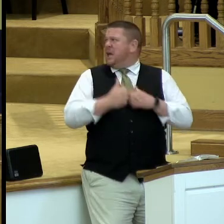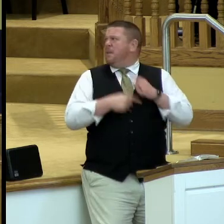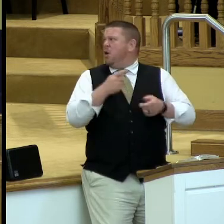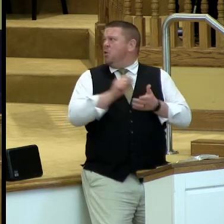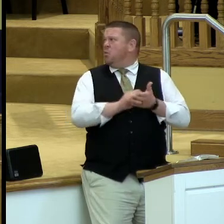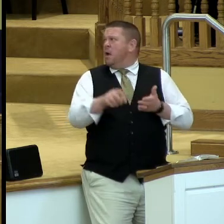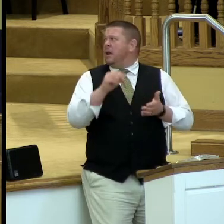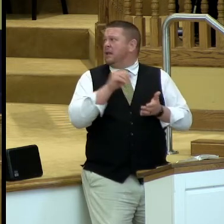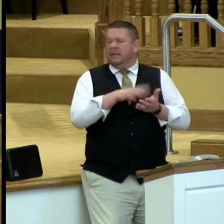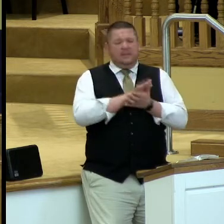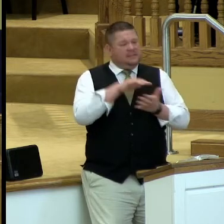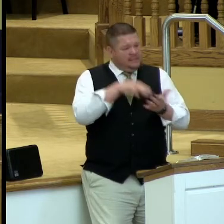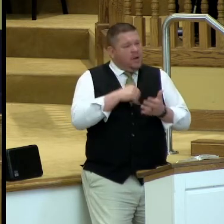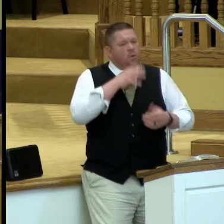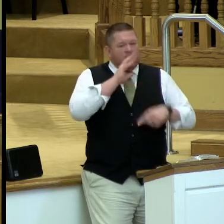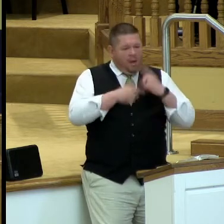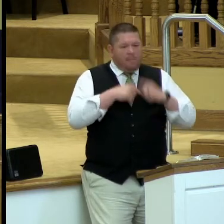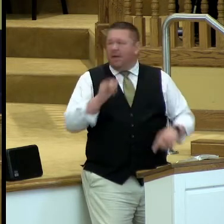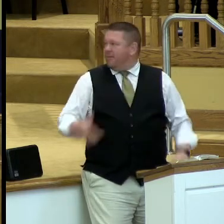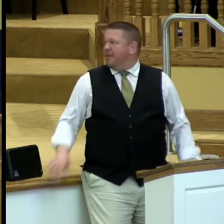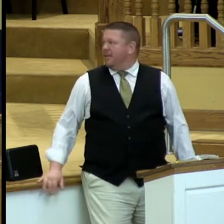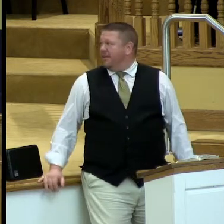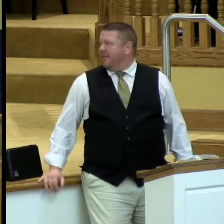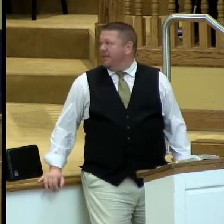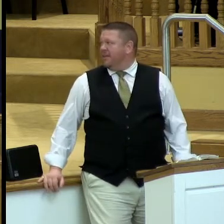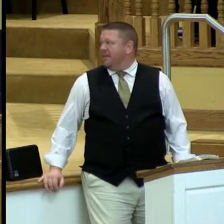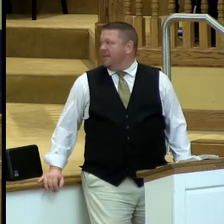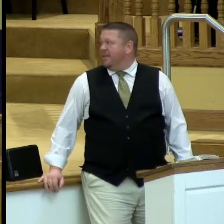how about you write it down and study it, and we'll talk about it.